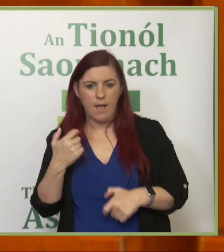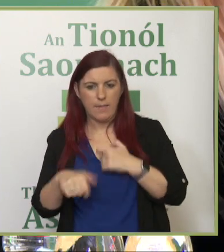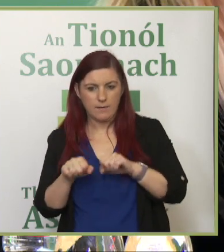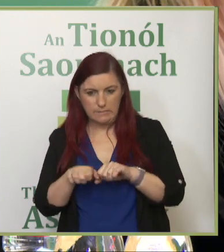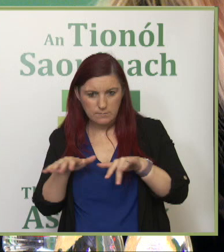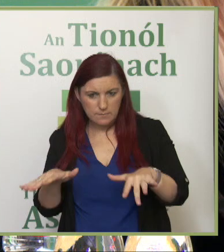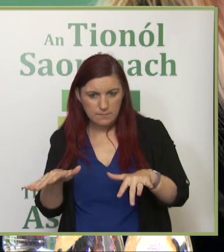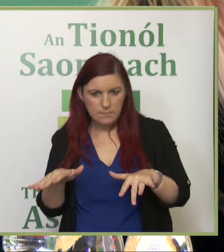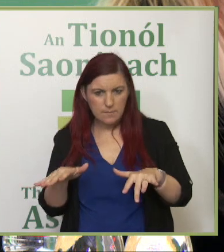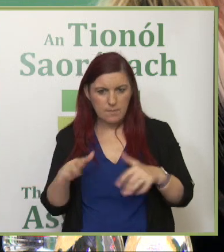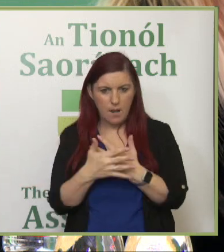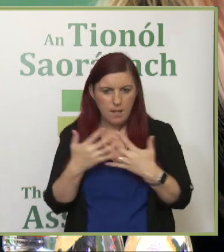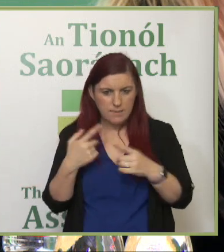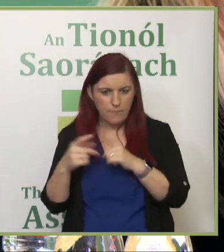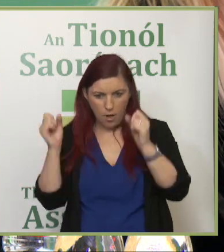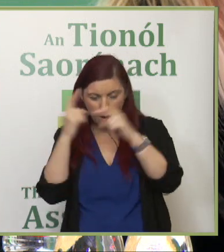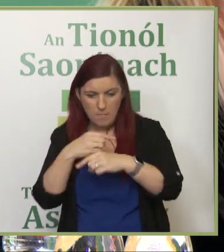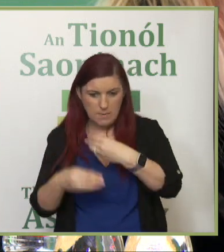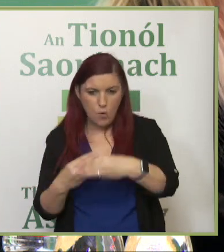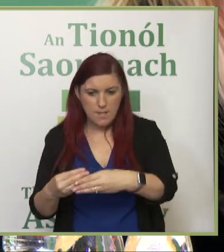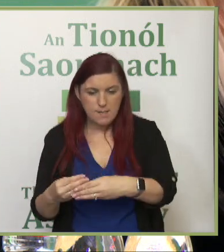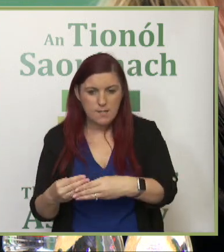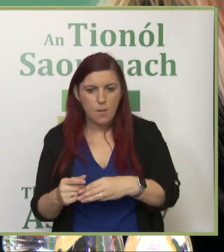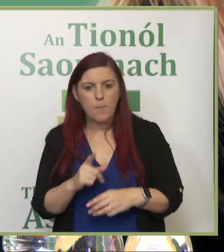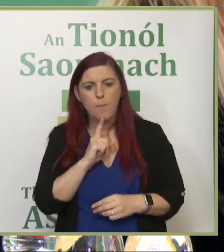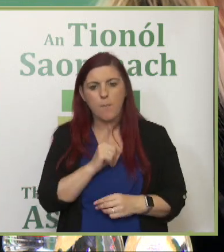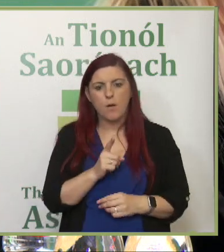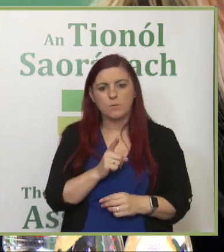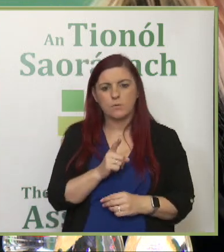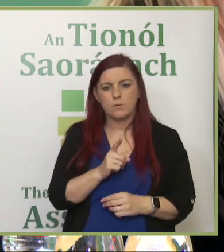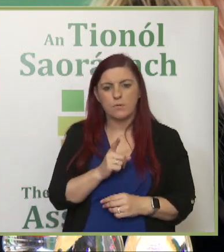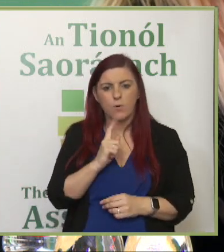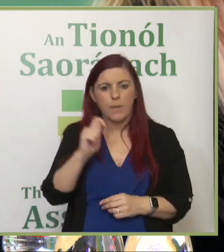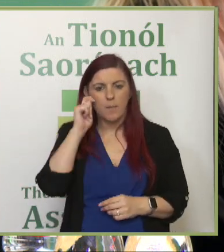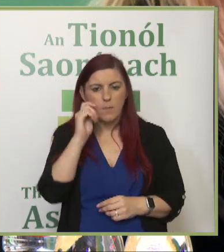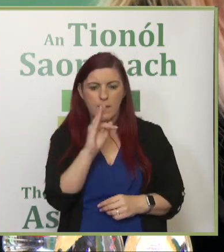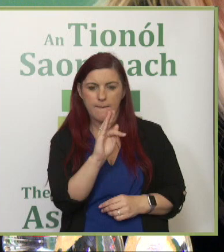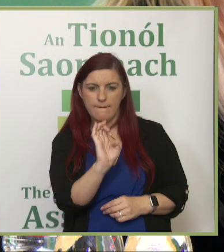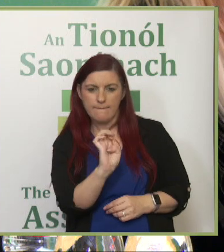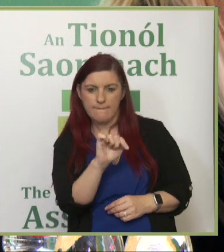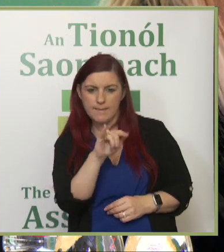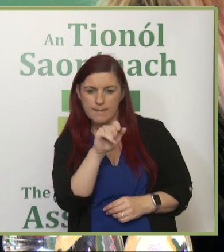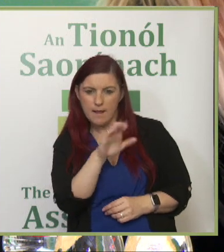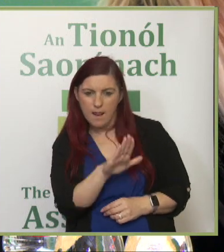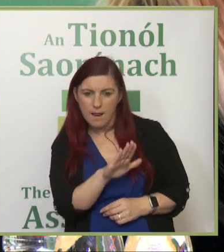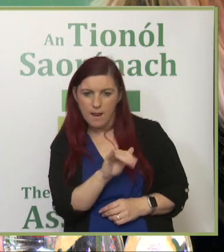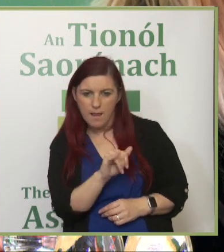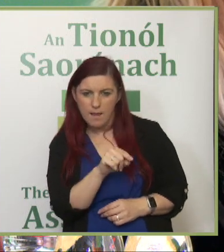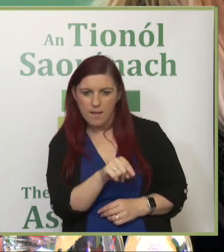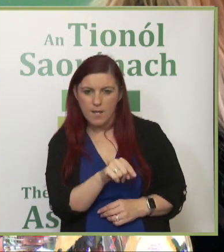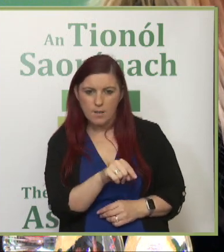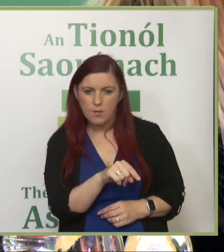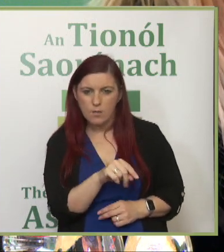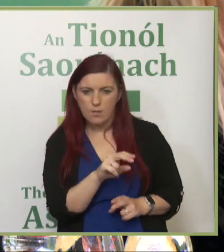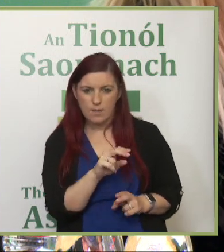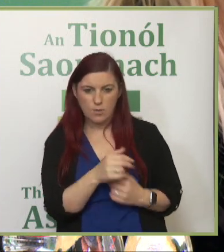volume plant-based material, and you had to take it across borders. If you think of something like fentanyl, and fentanyl is the synthetic opiates now causing